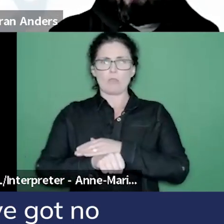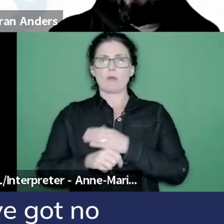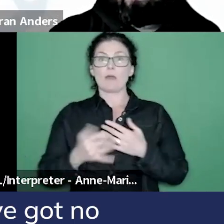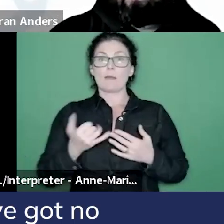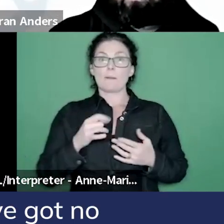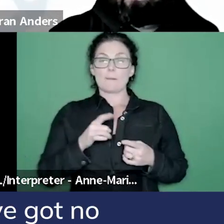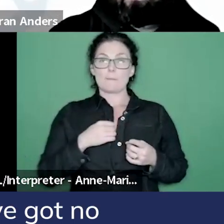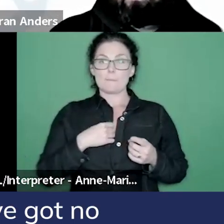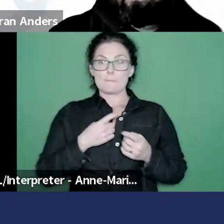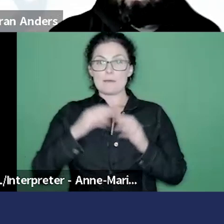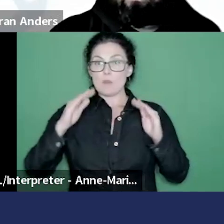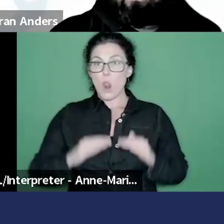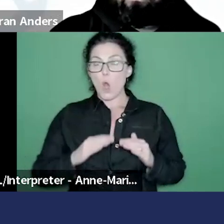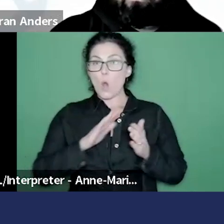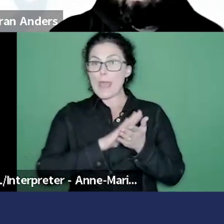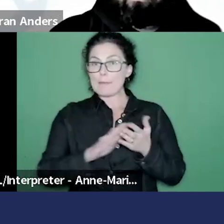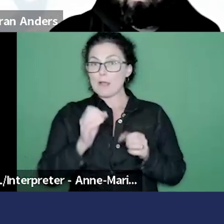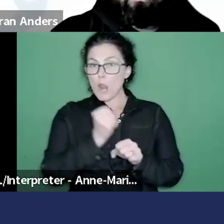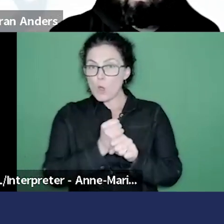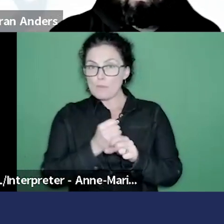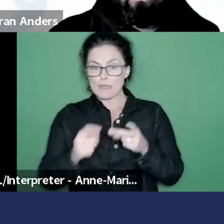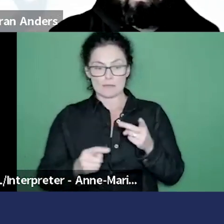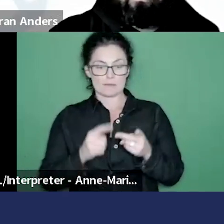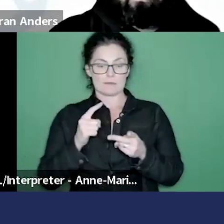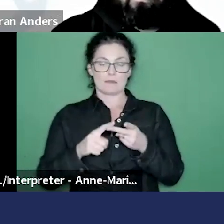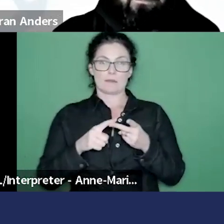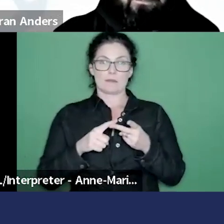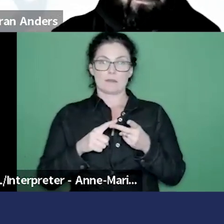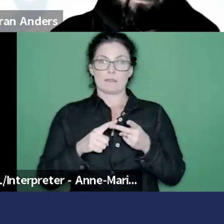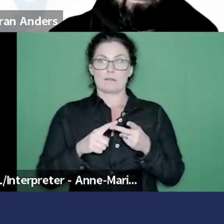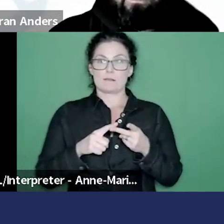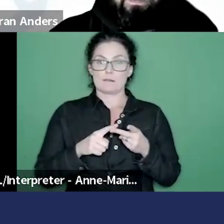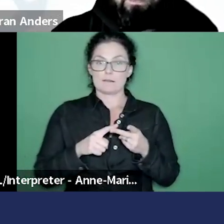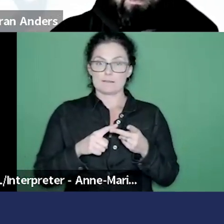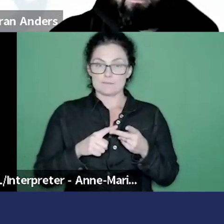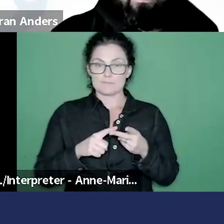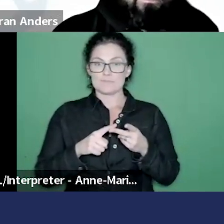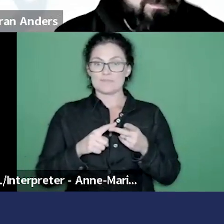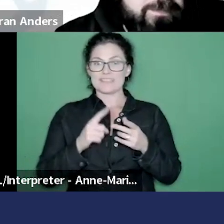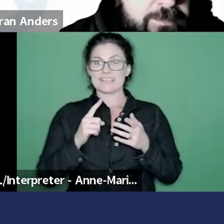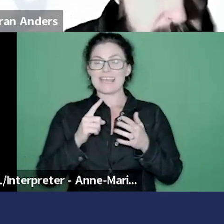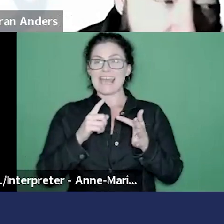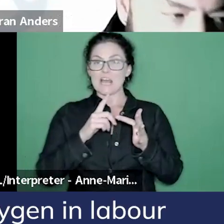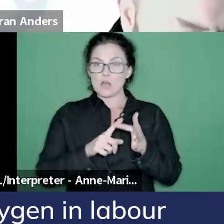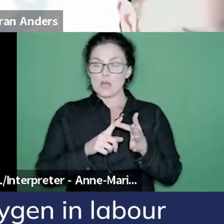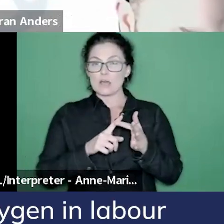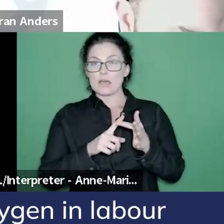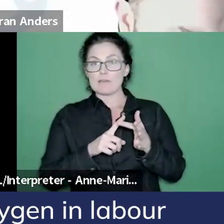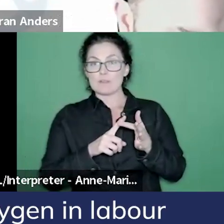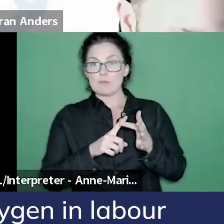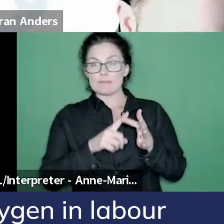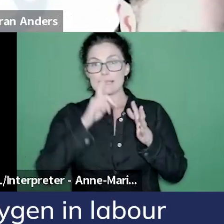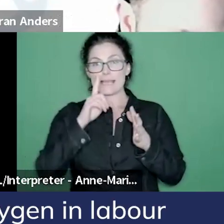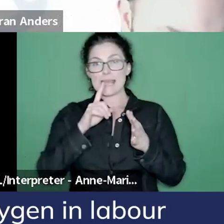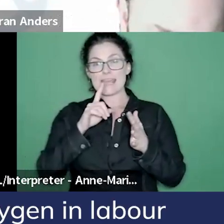low hemoglobins, if they've got hypoxic encephalopathic ischemia, so babies that have